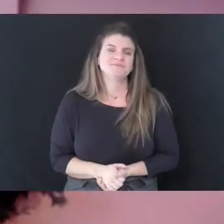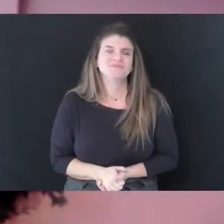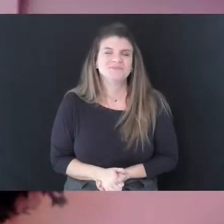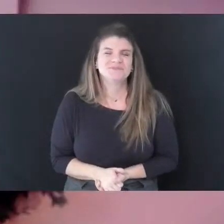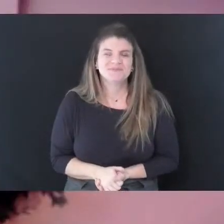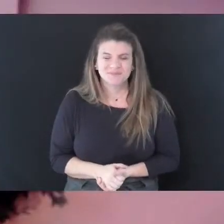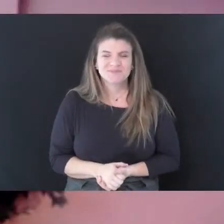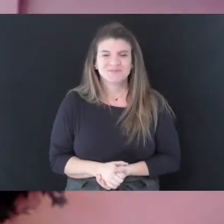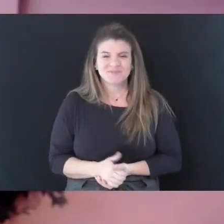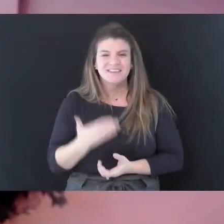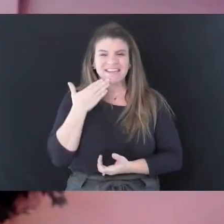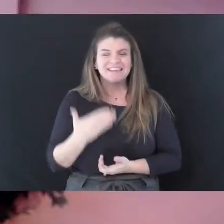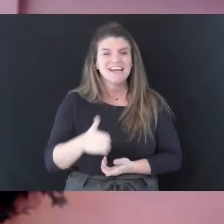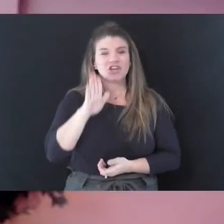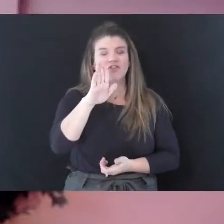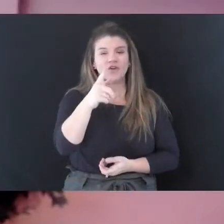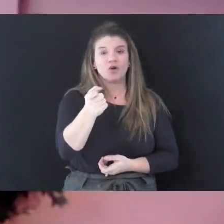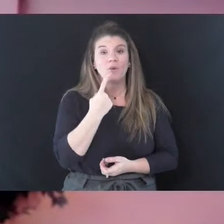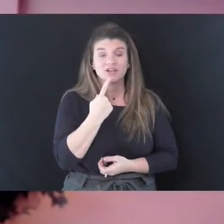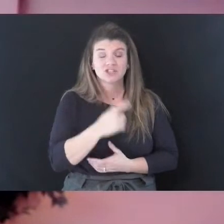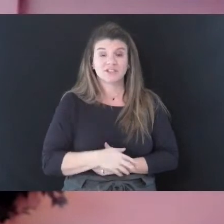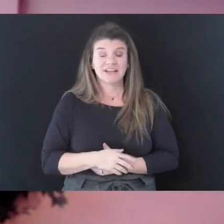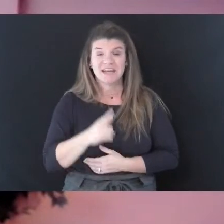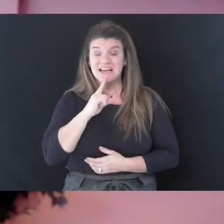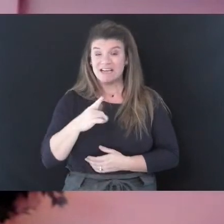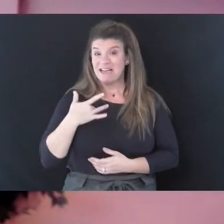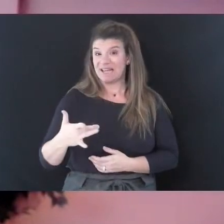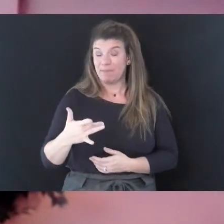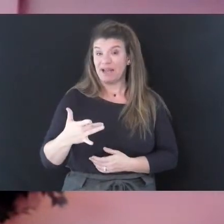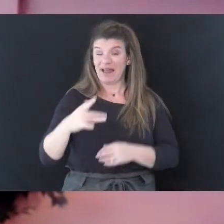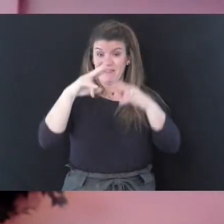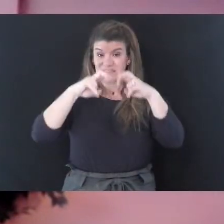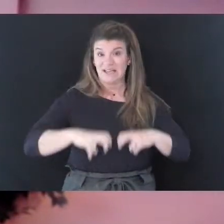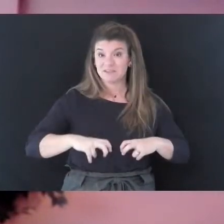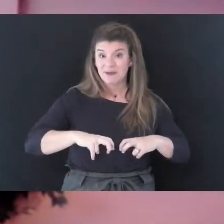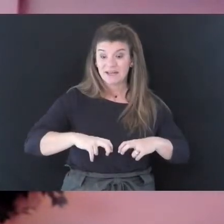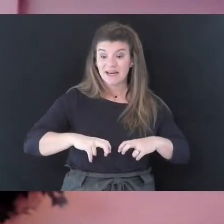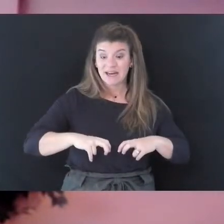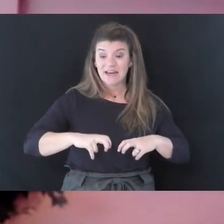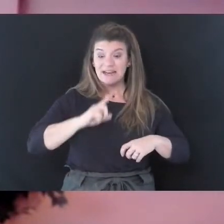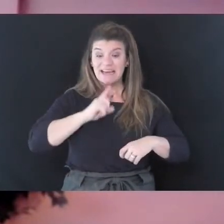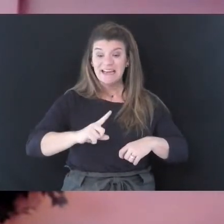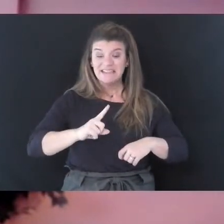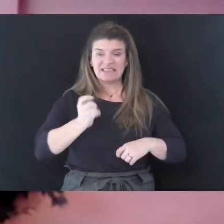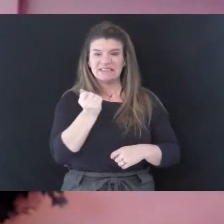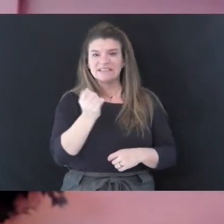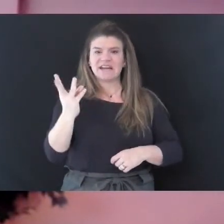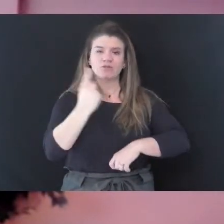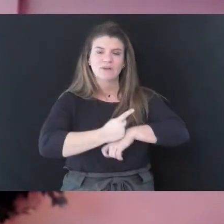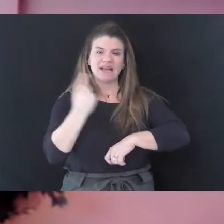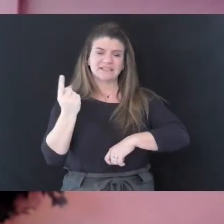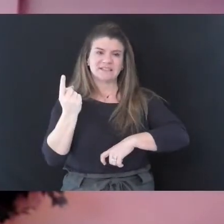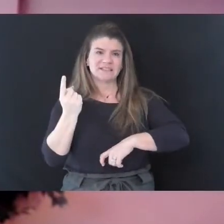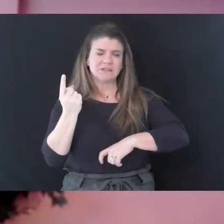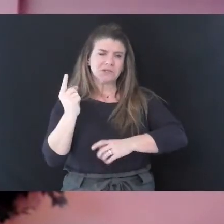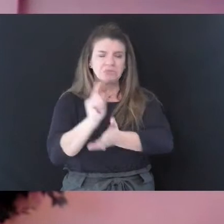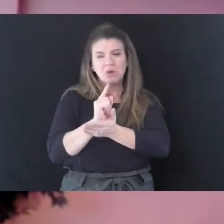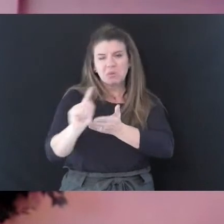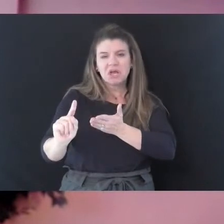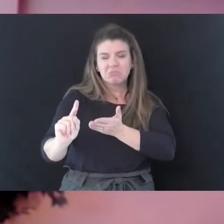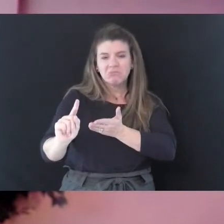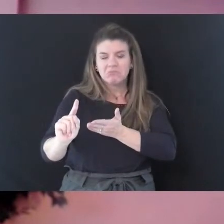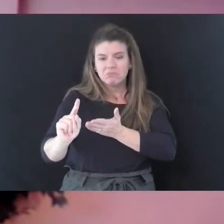Mark, for the question. So usually the assessment is several days to a week or